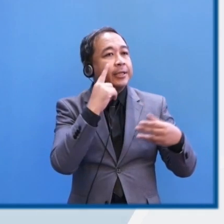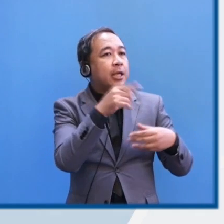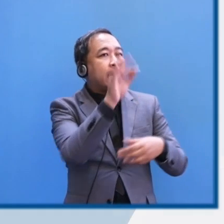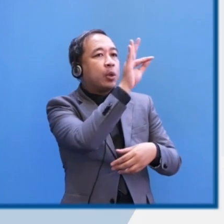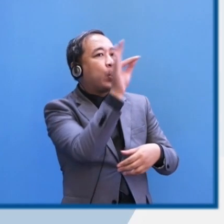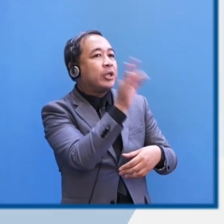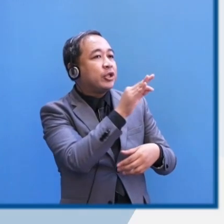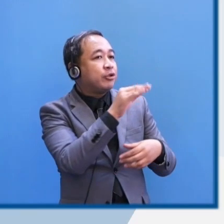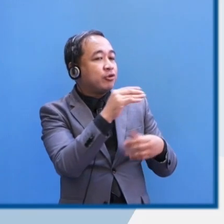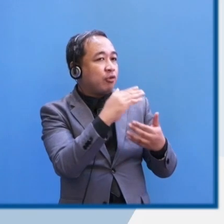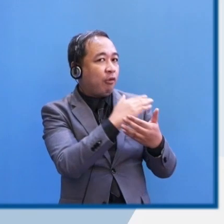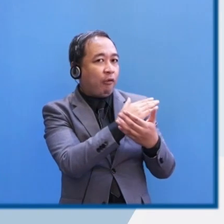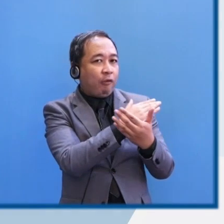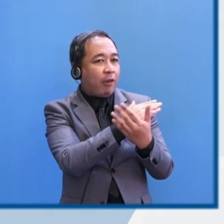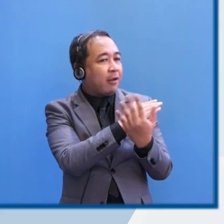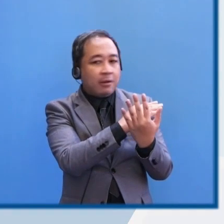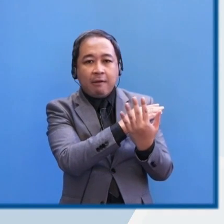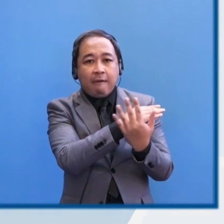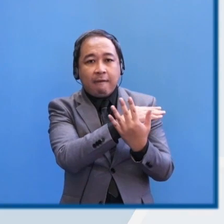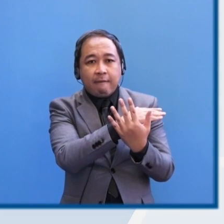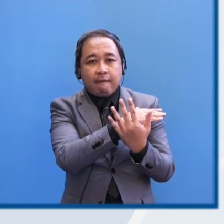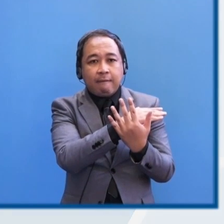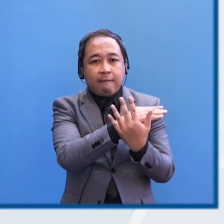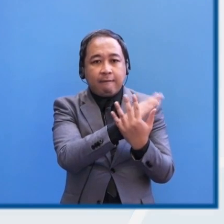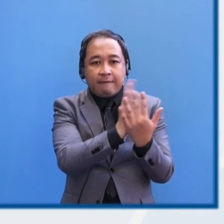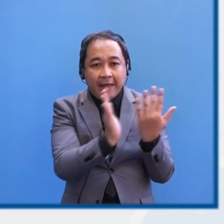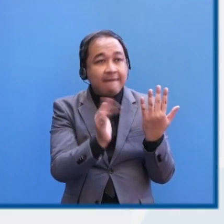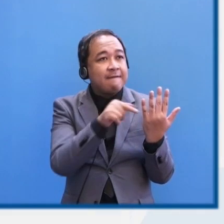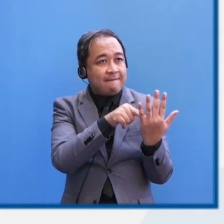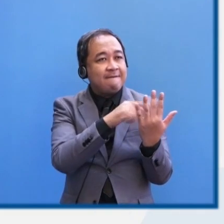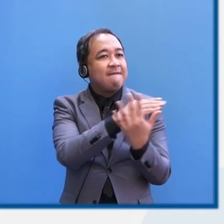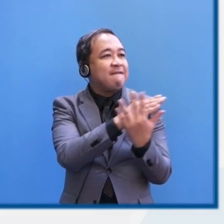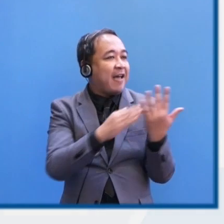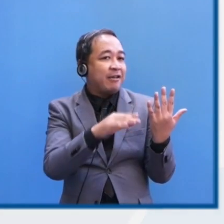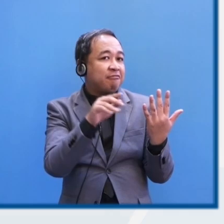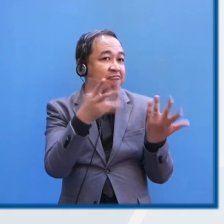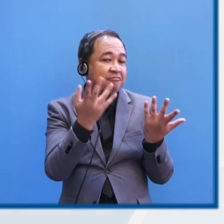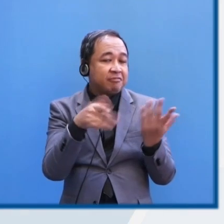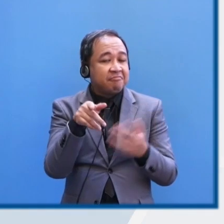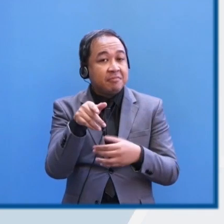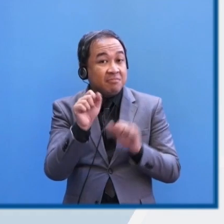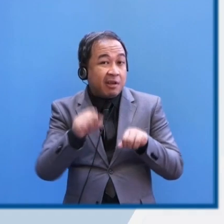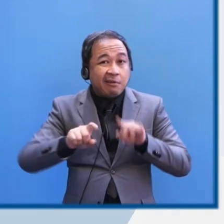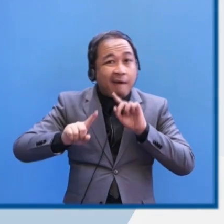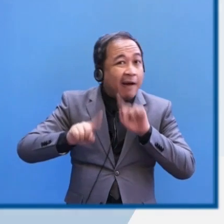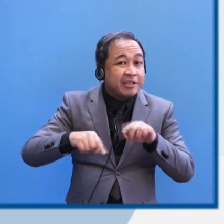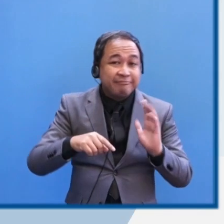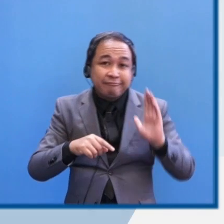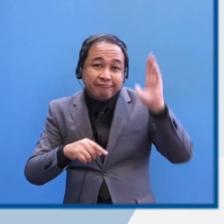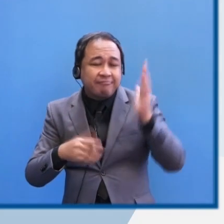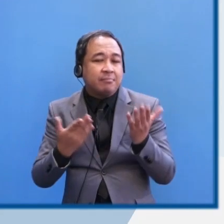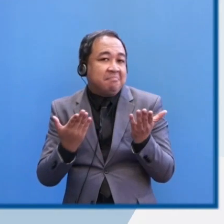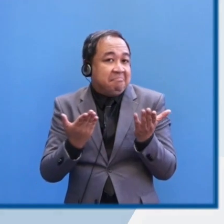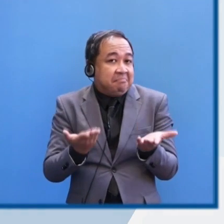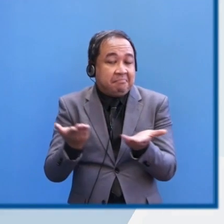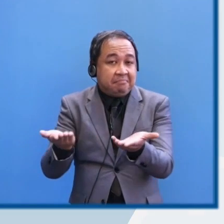so anybody who would like to answer, please, by all means, feel free to do so. And so the